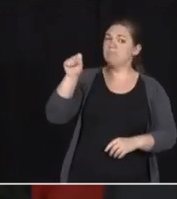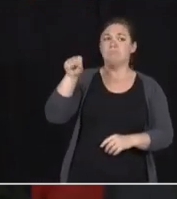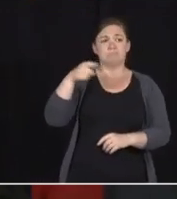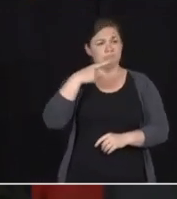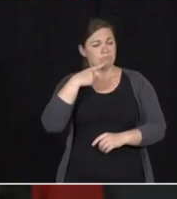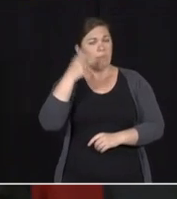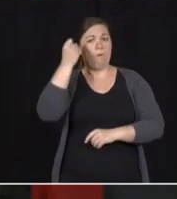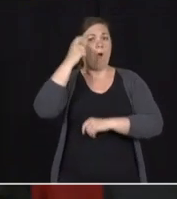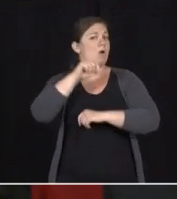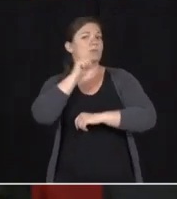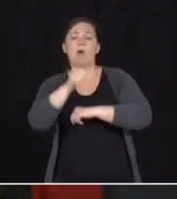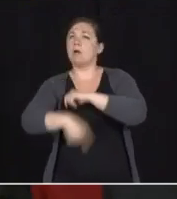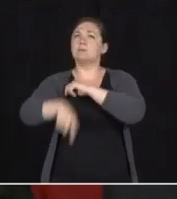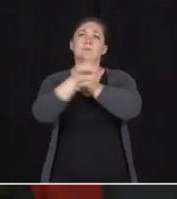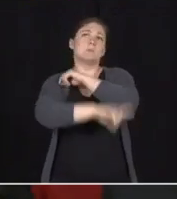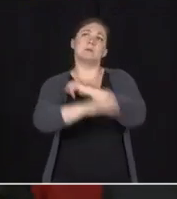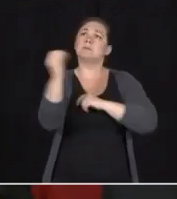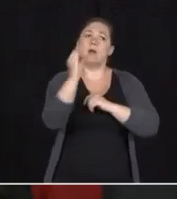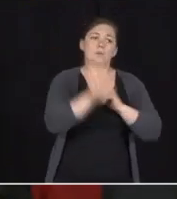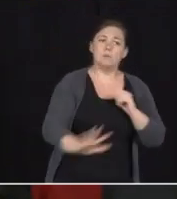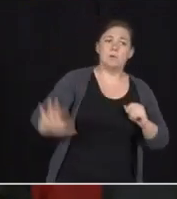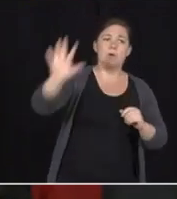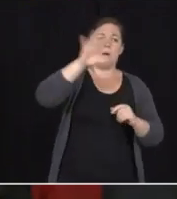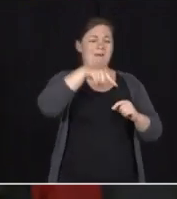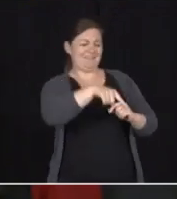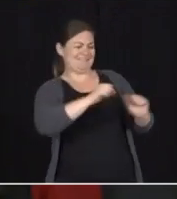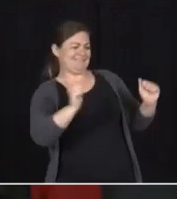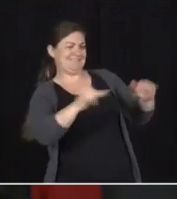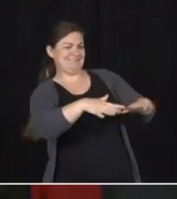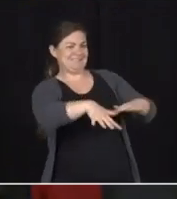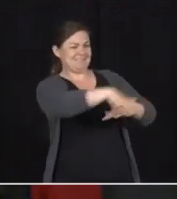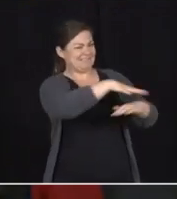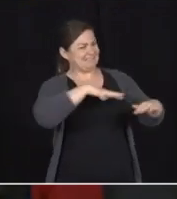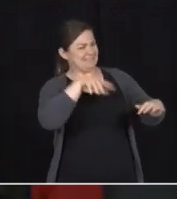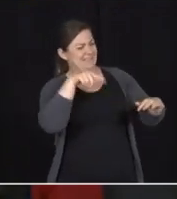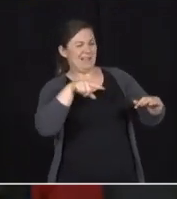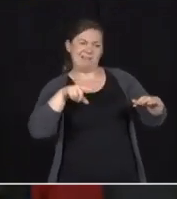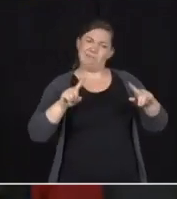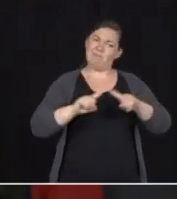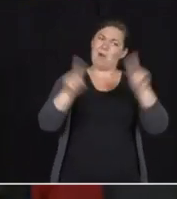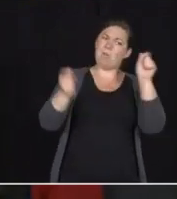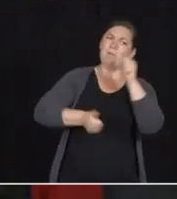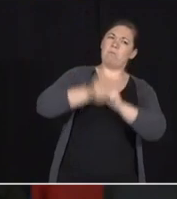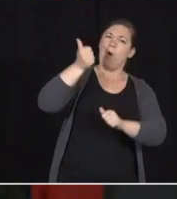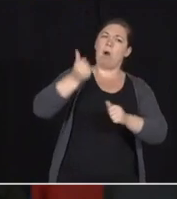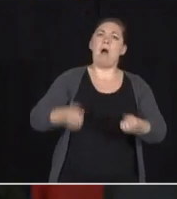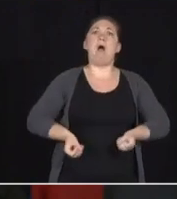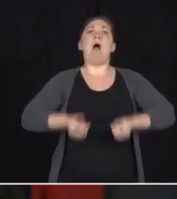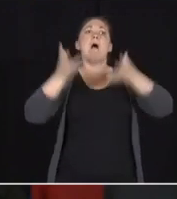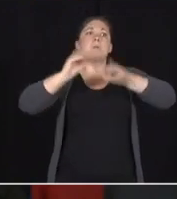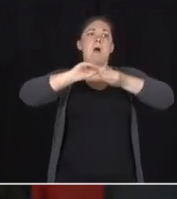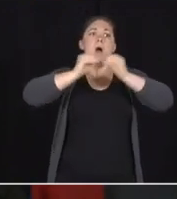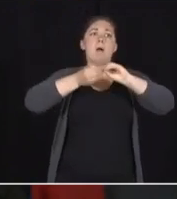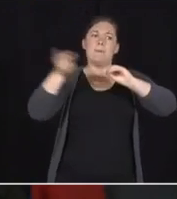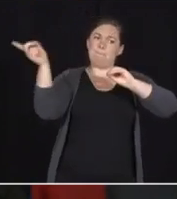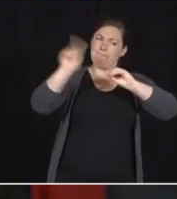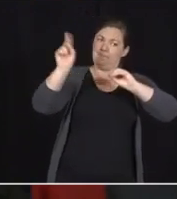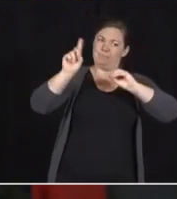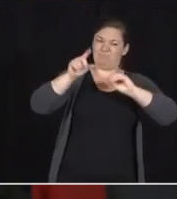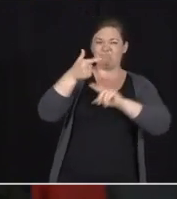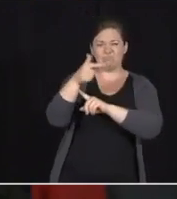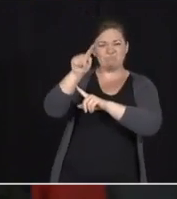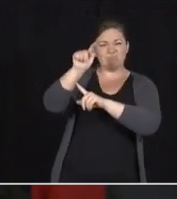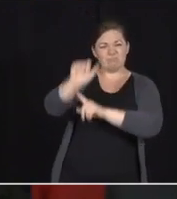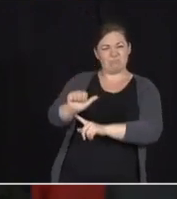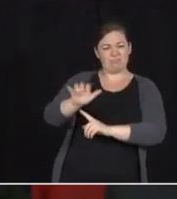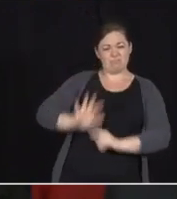in Toronto. And we are seeing the largest number of cases in the GTA. Do you think that you now need